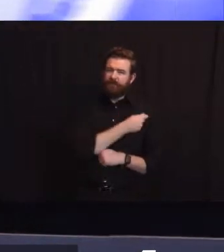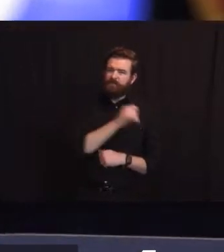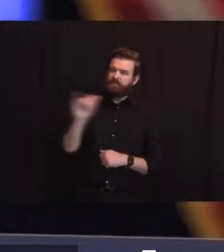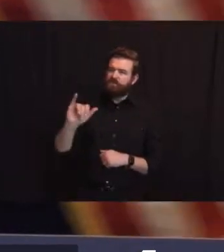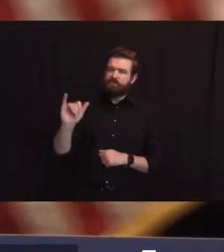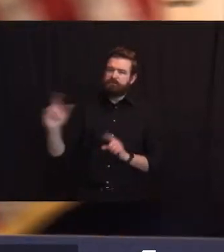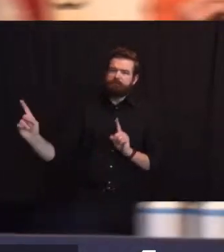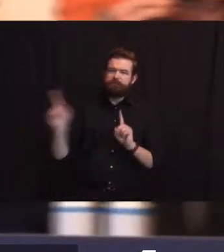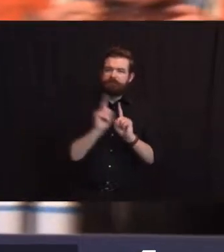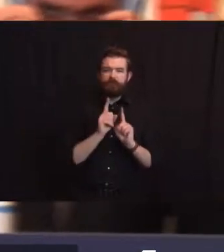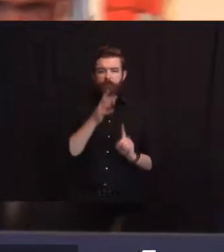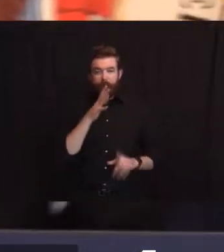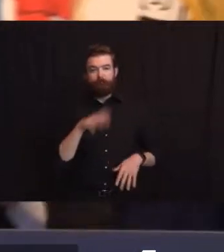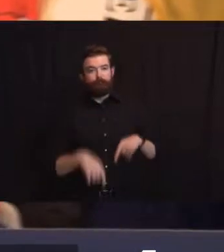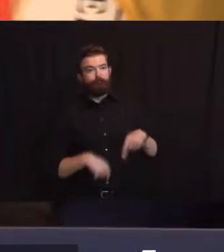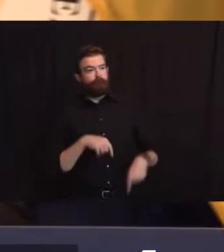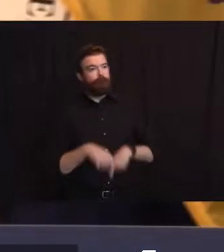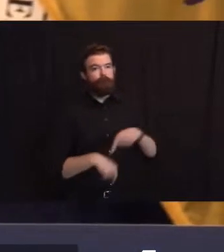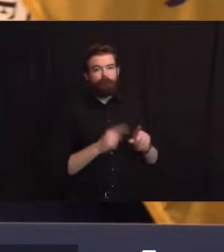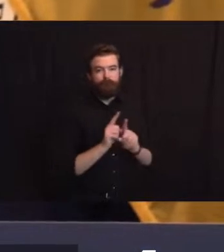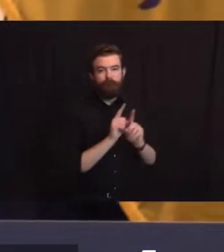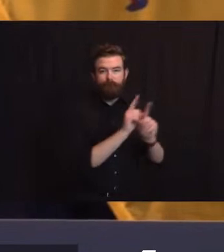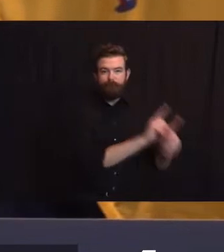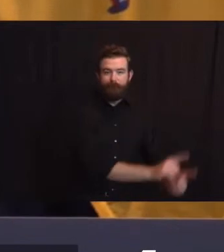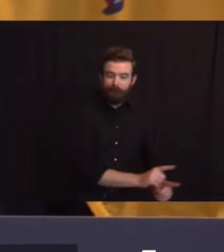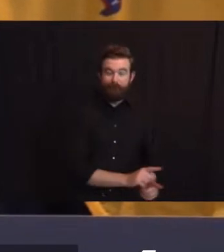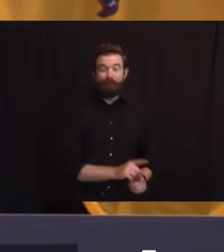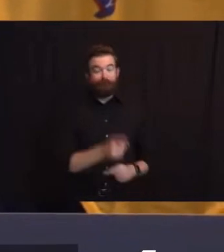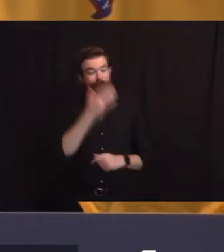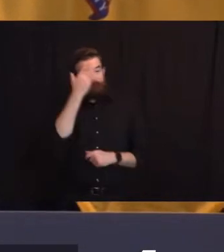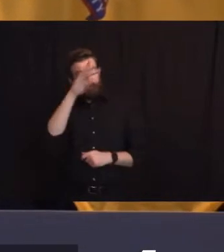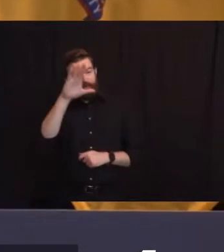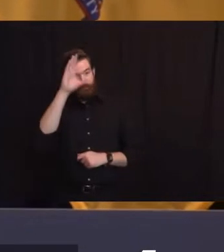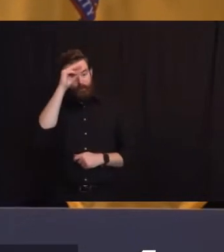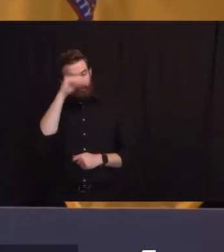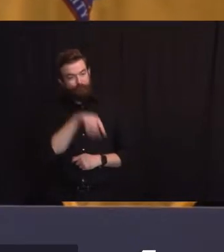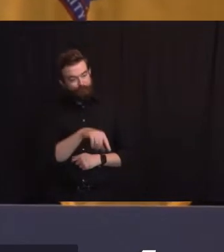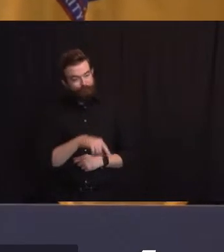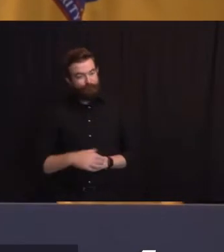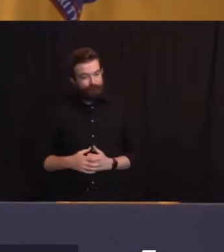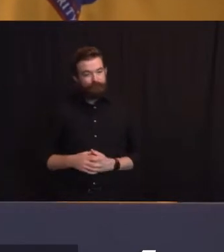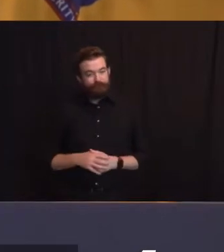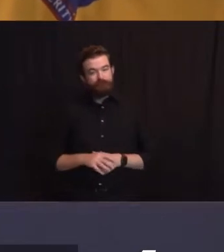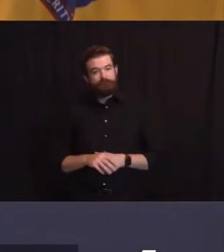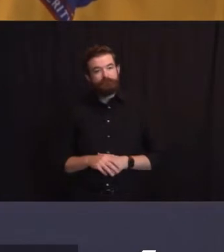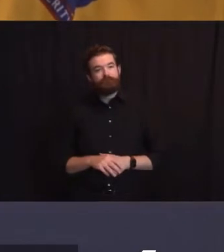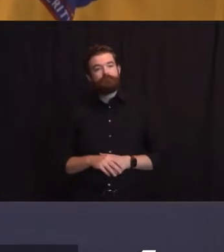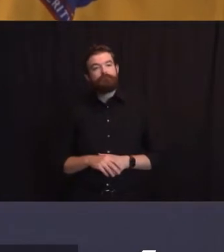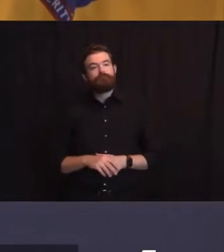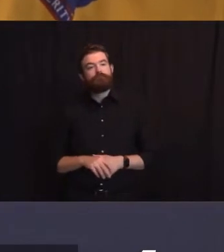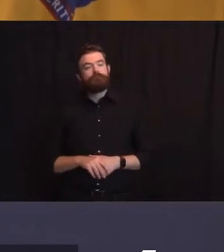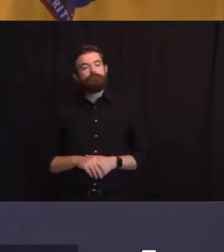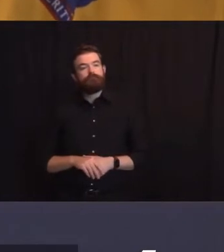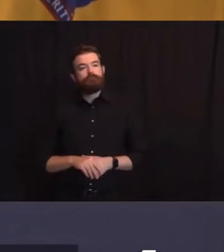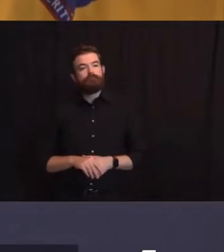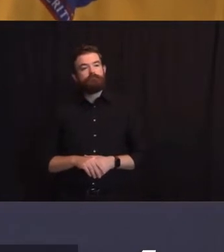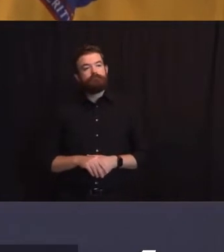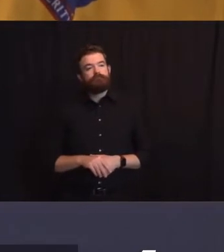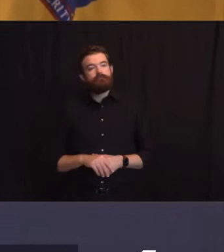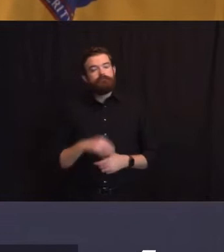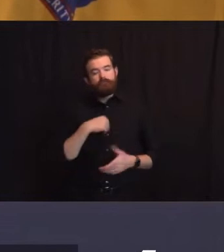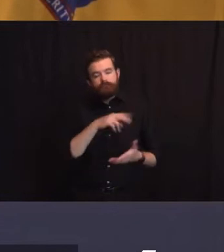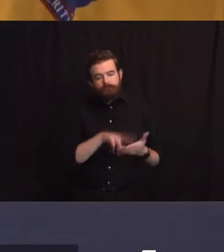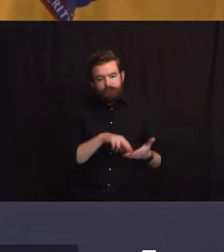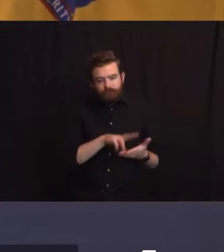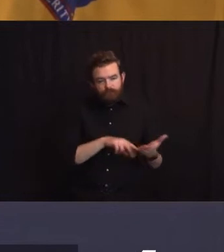And as I mentioned earlier, we don't have any insight, but sort of if you read the journals and you read the press generally, trials